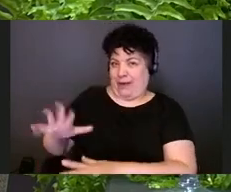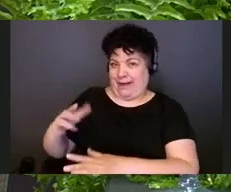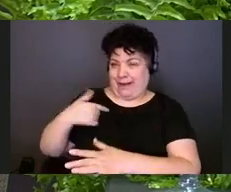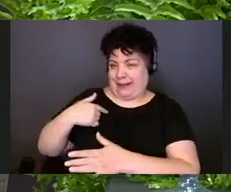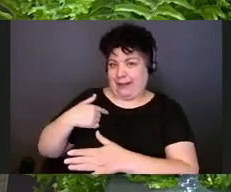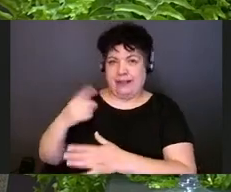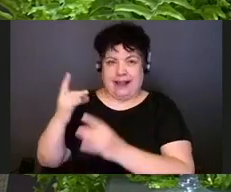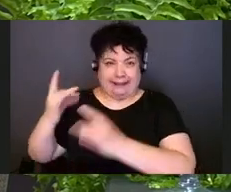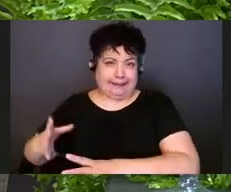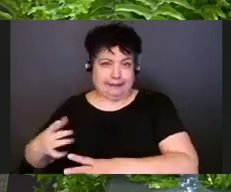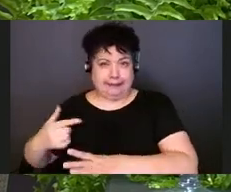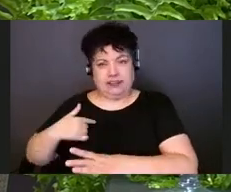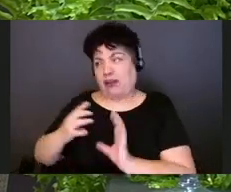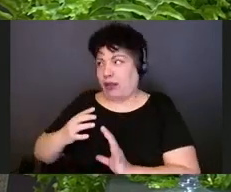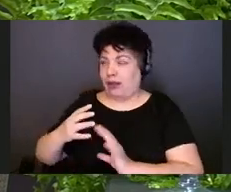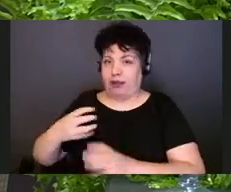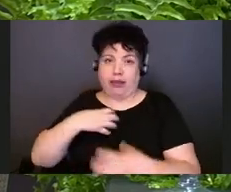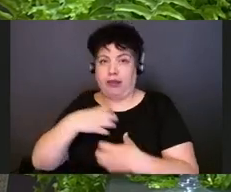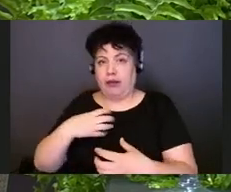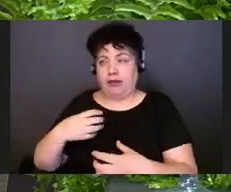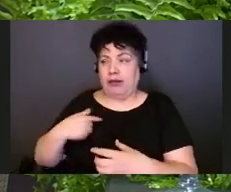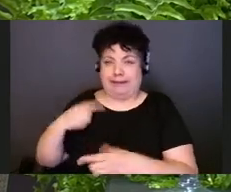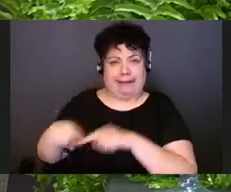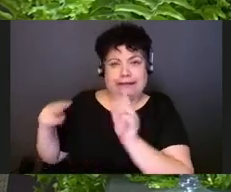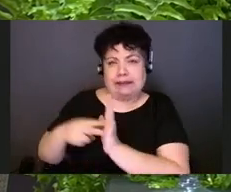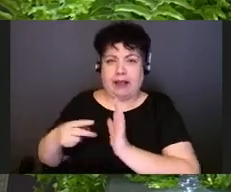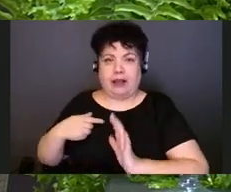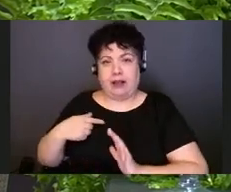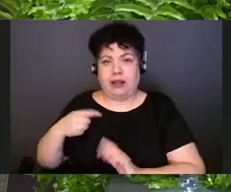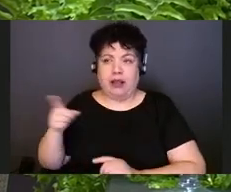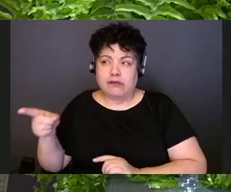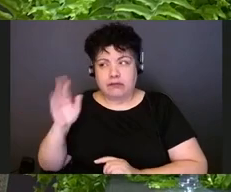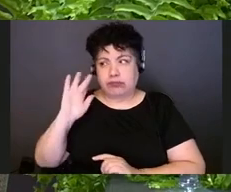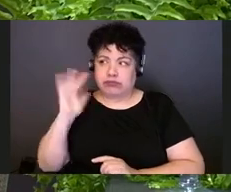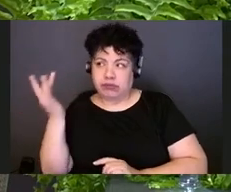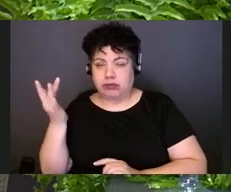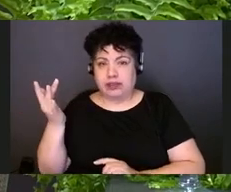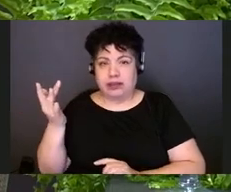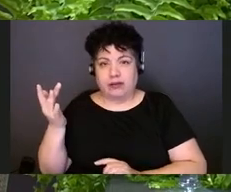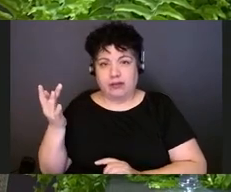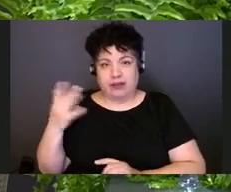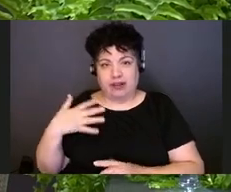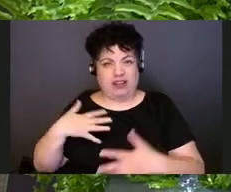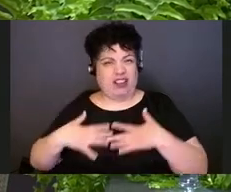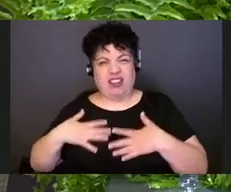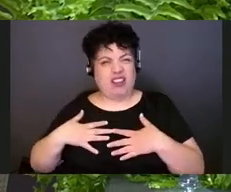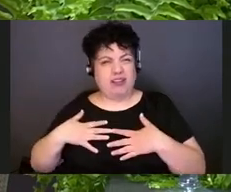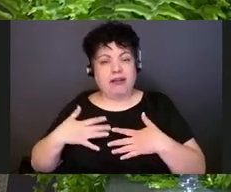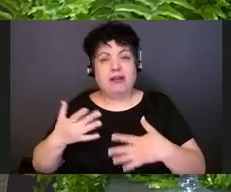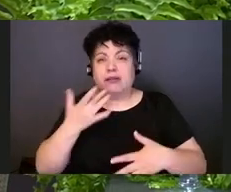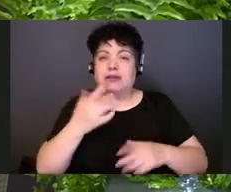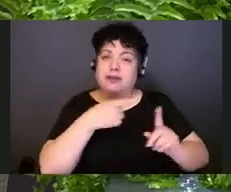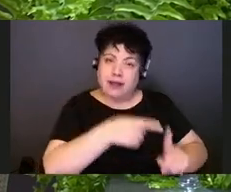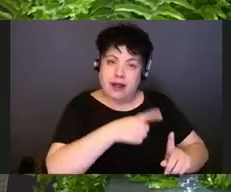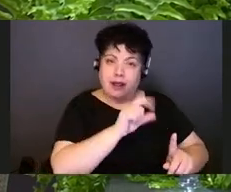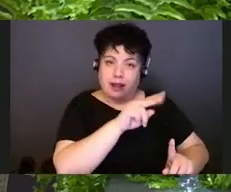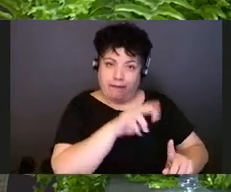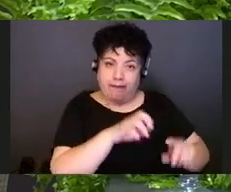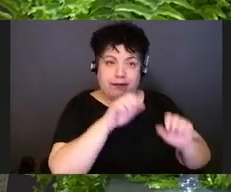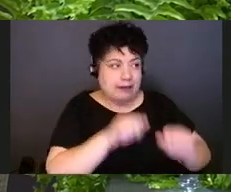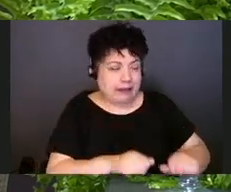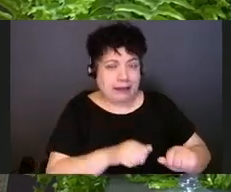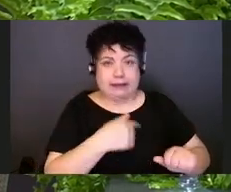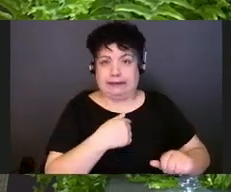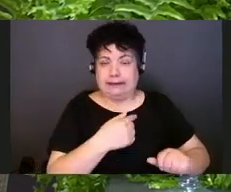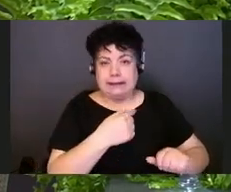No, I don't go there. You can invite love in your heart yourself. It's very,